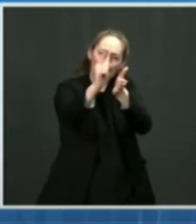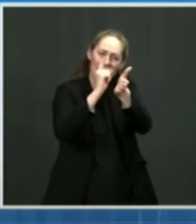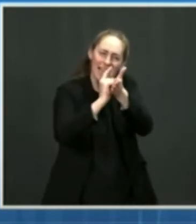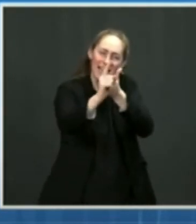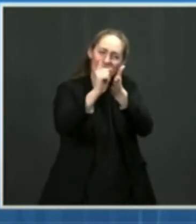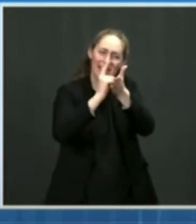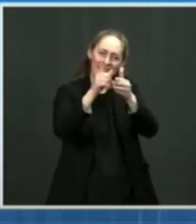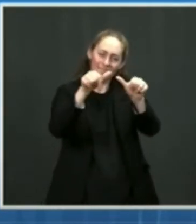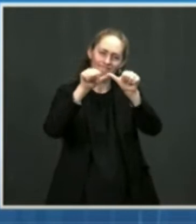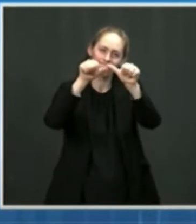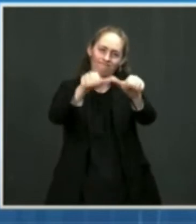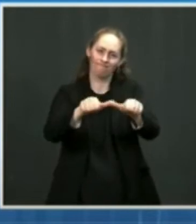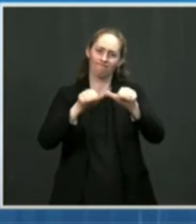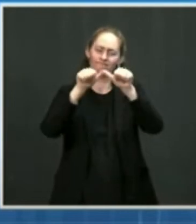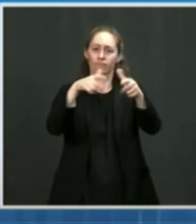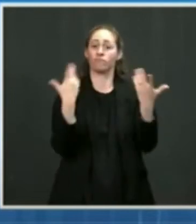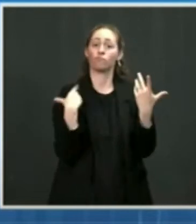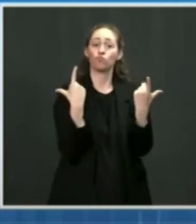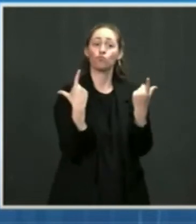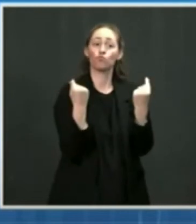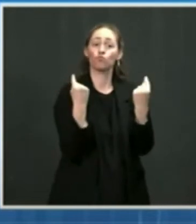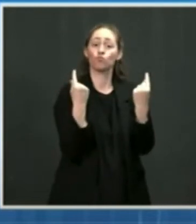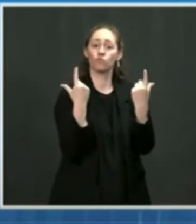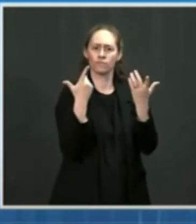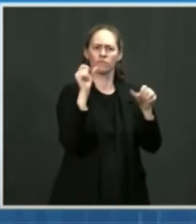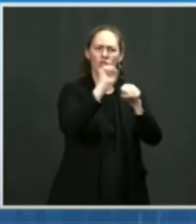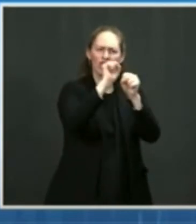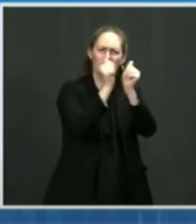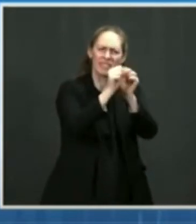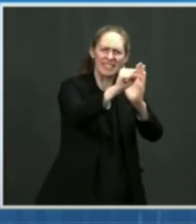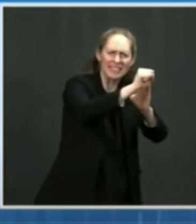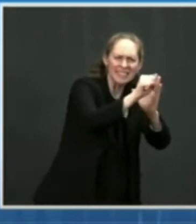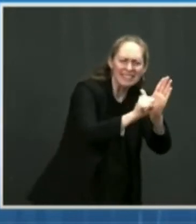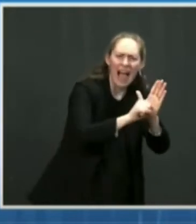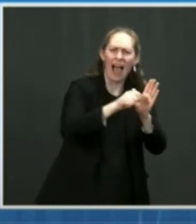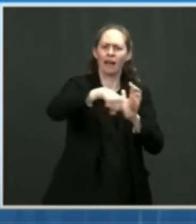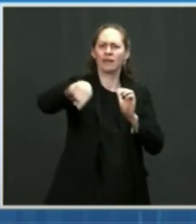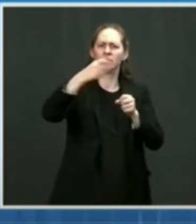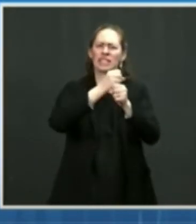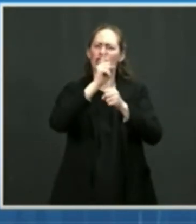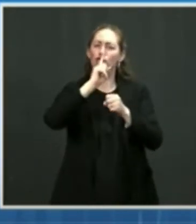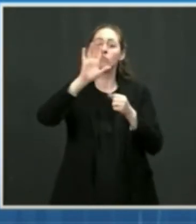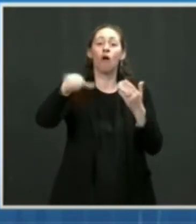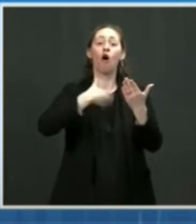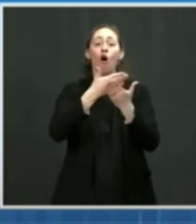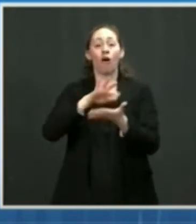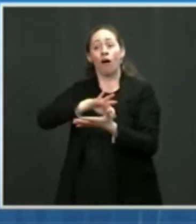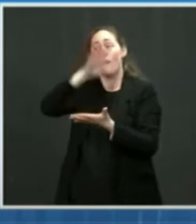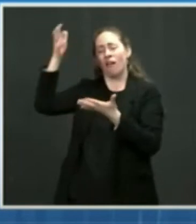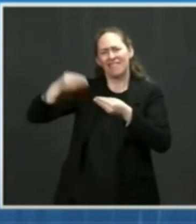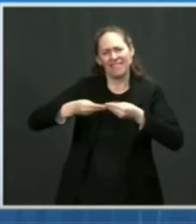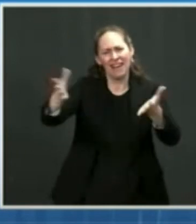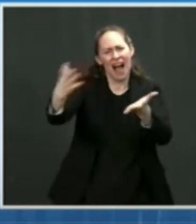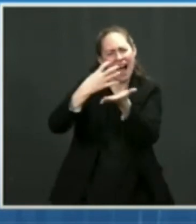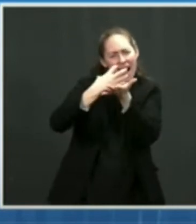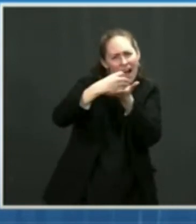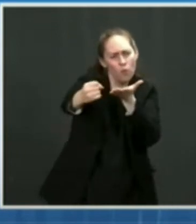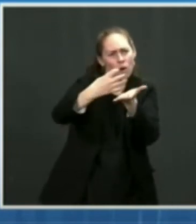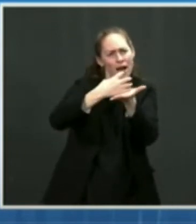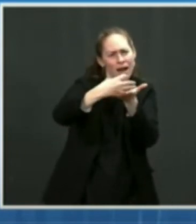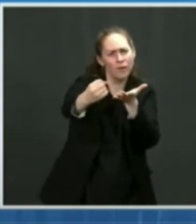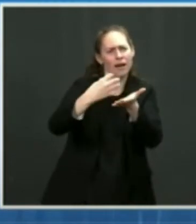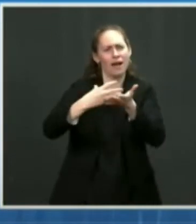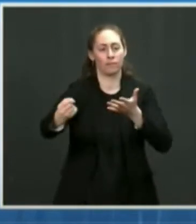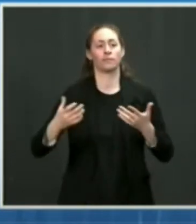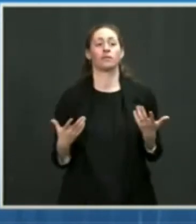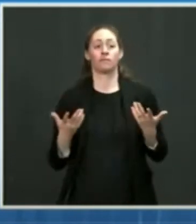with states to ensure that each and every dose gets administered. And to provide even more capacity to administer all